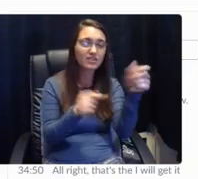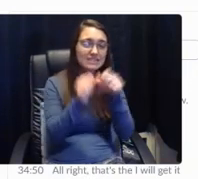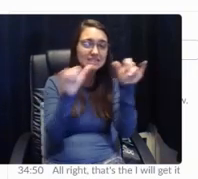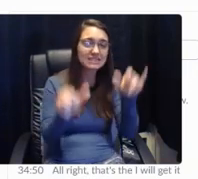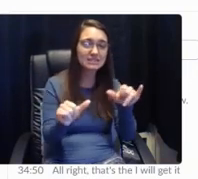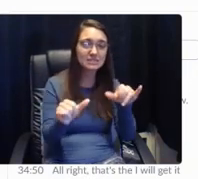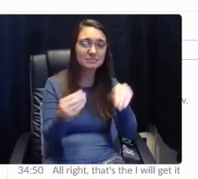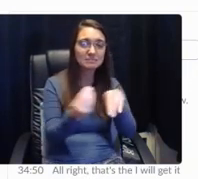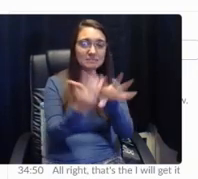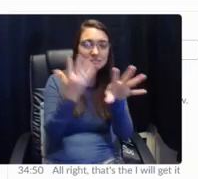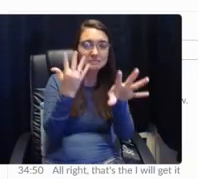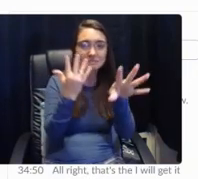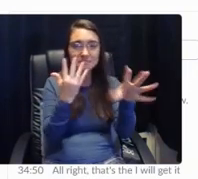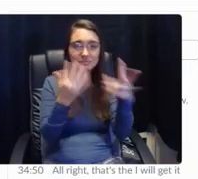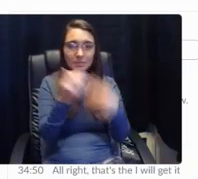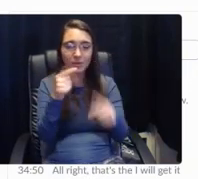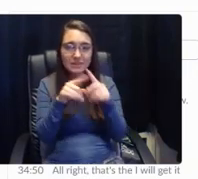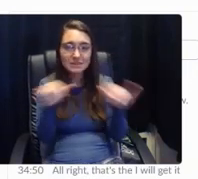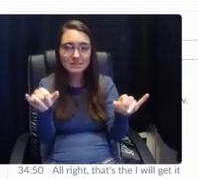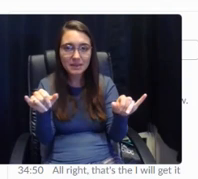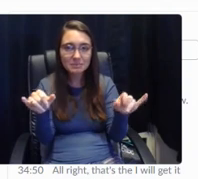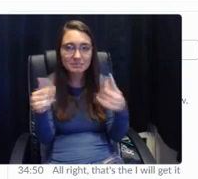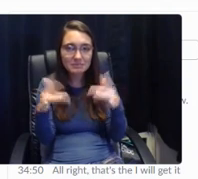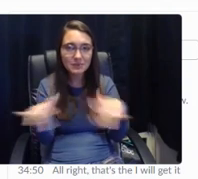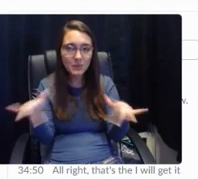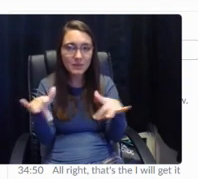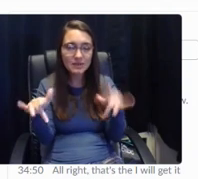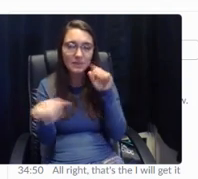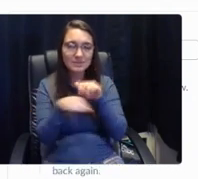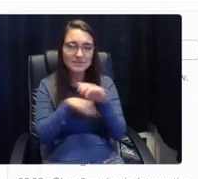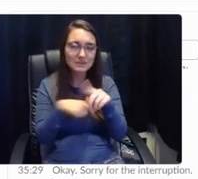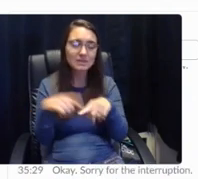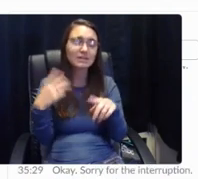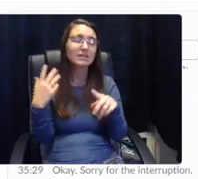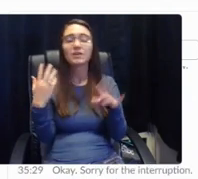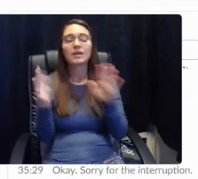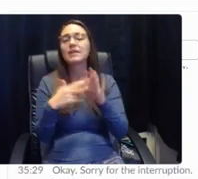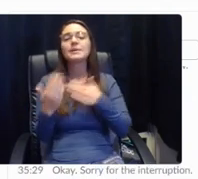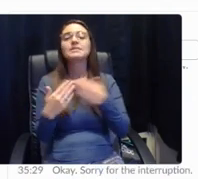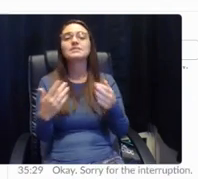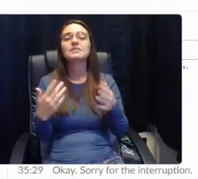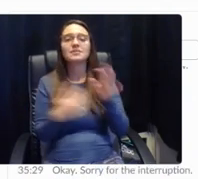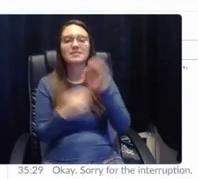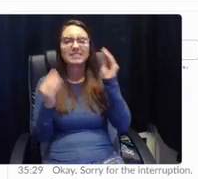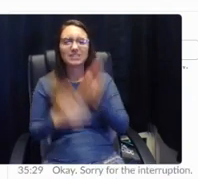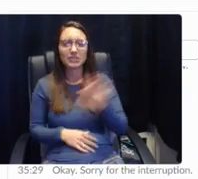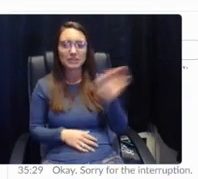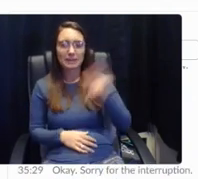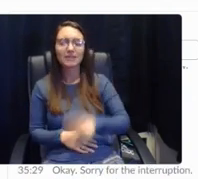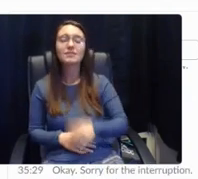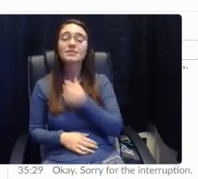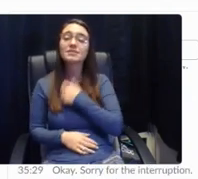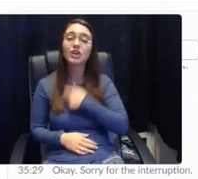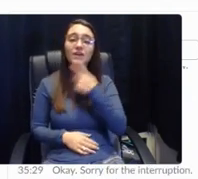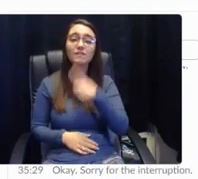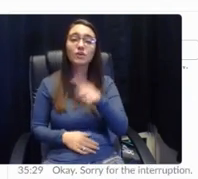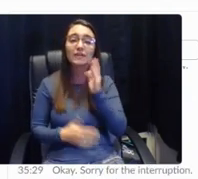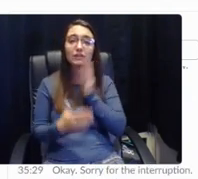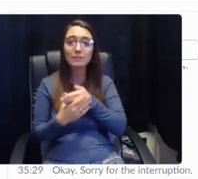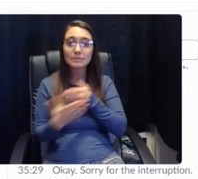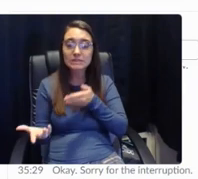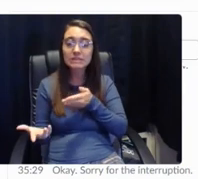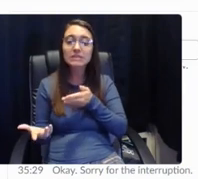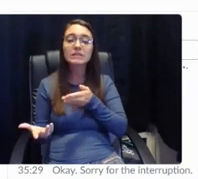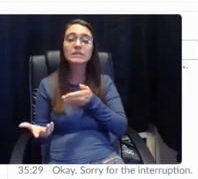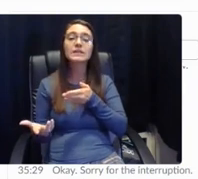Okay, sorry for interruption. So we're back again. So now let's go to the next. So